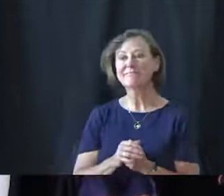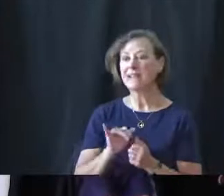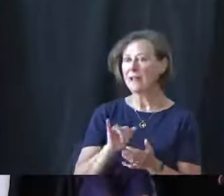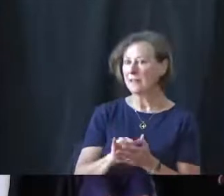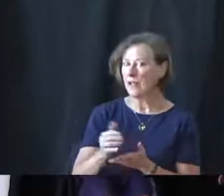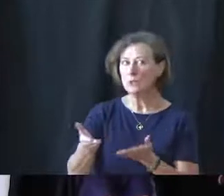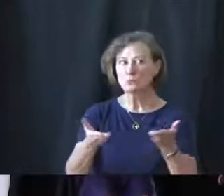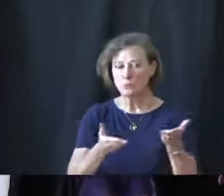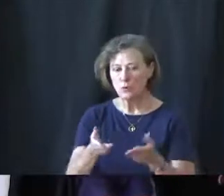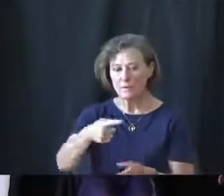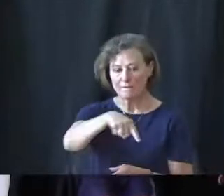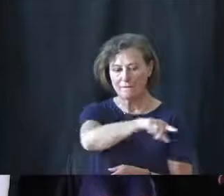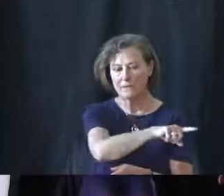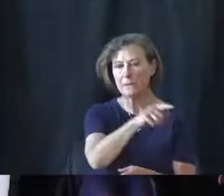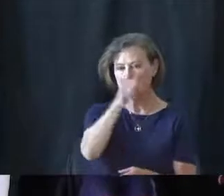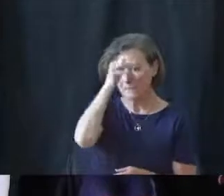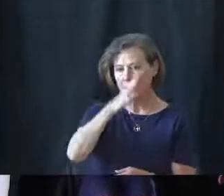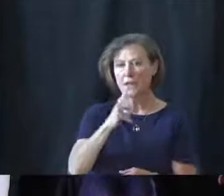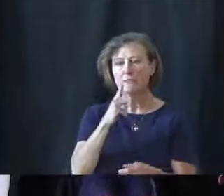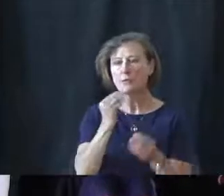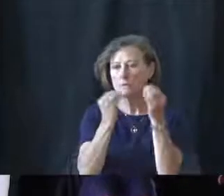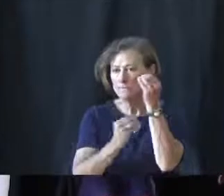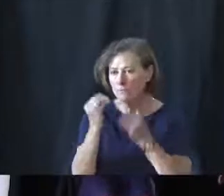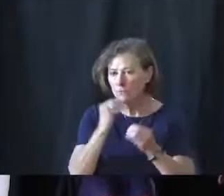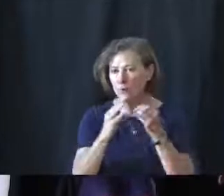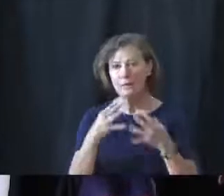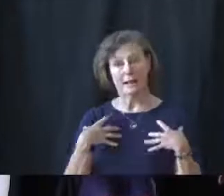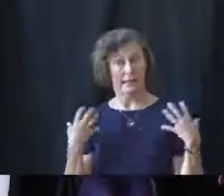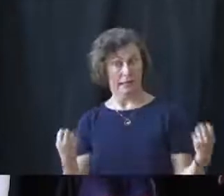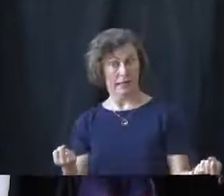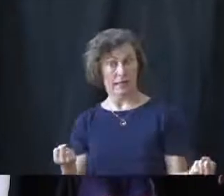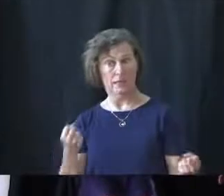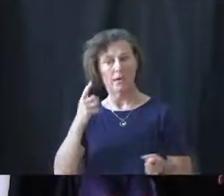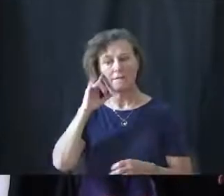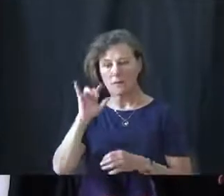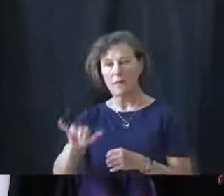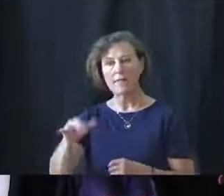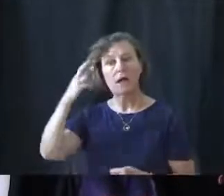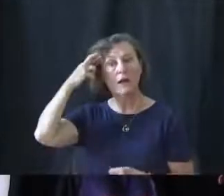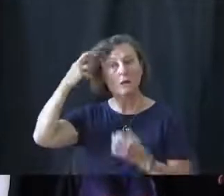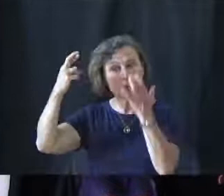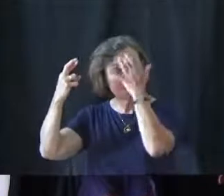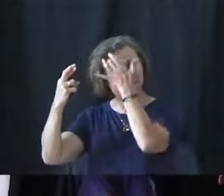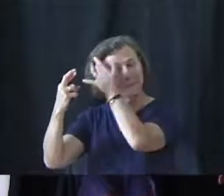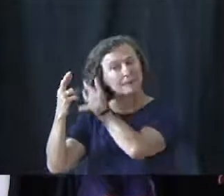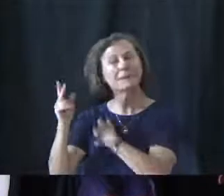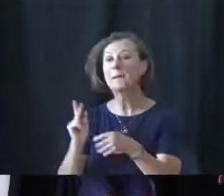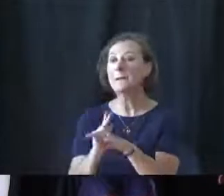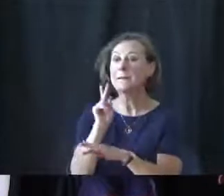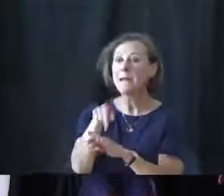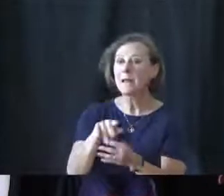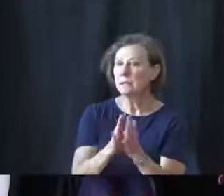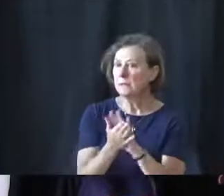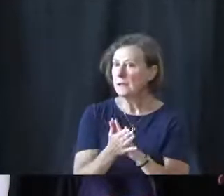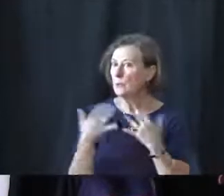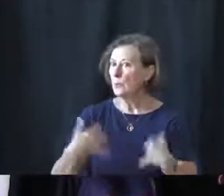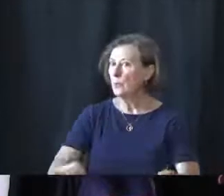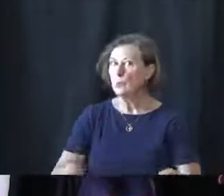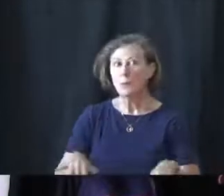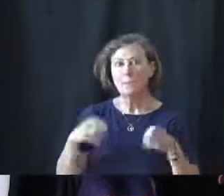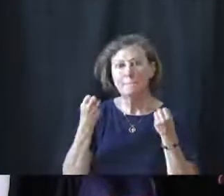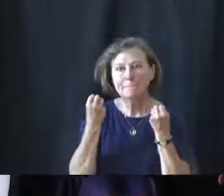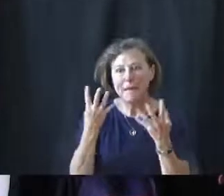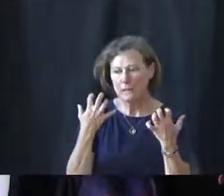for nourishment and for healing. And for this reason, the plants became so many